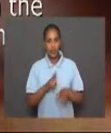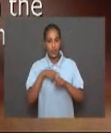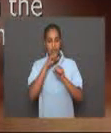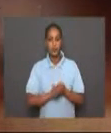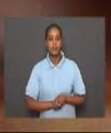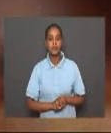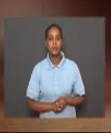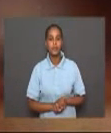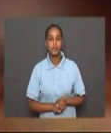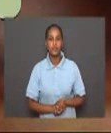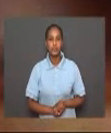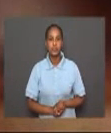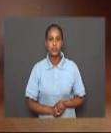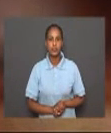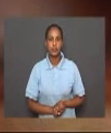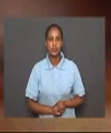Time's up.